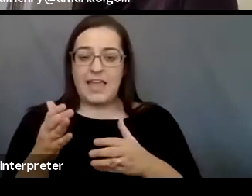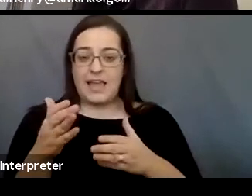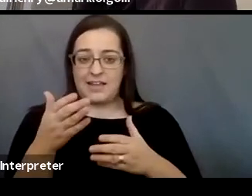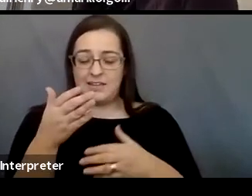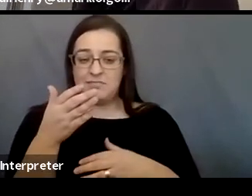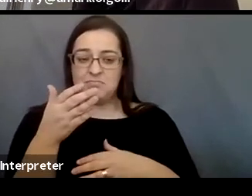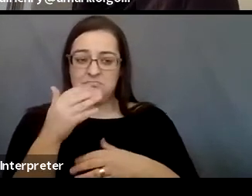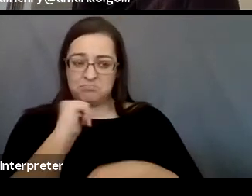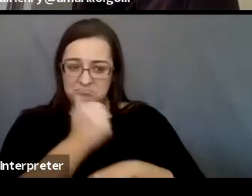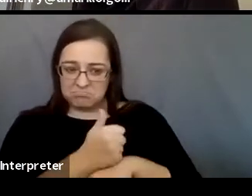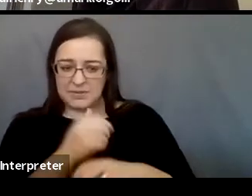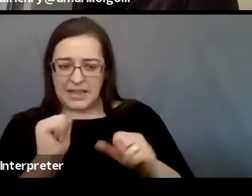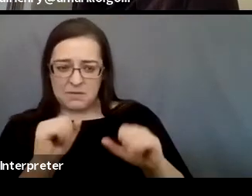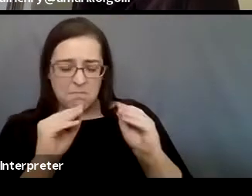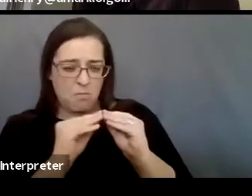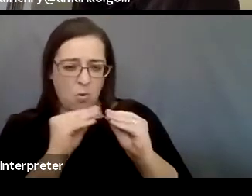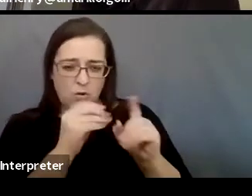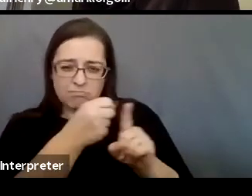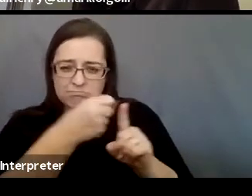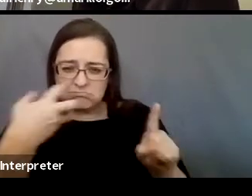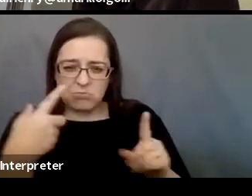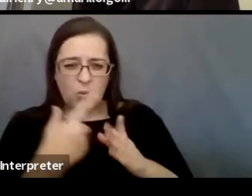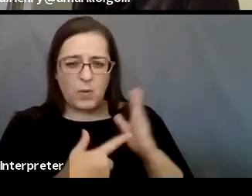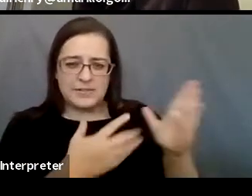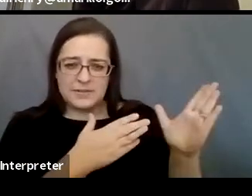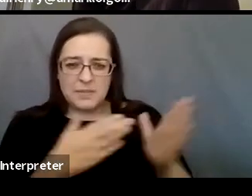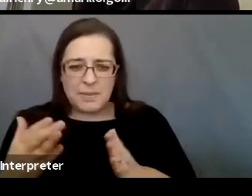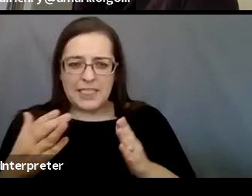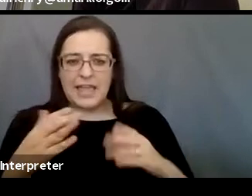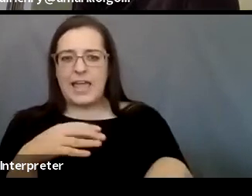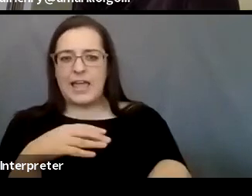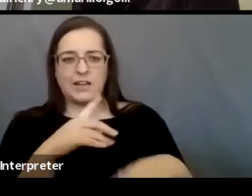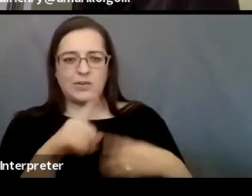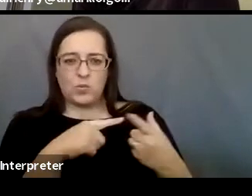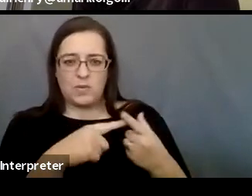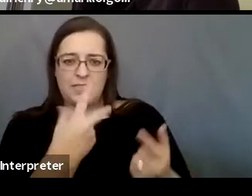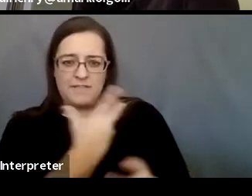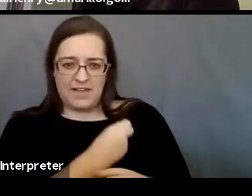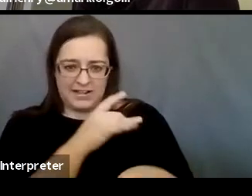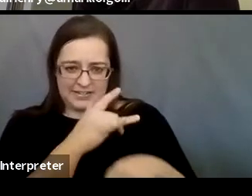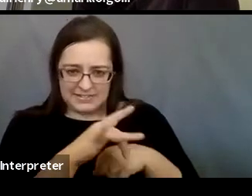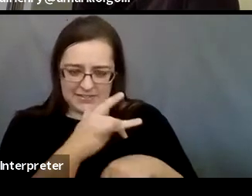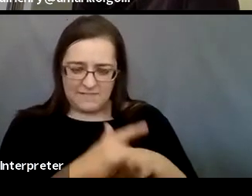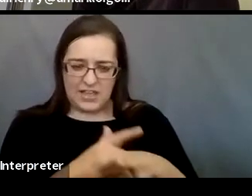go into more detail as to what that plan is for when the vaccine is available for your staff?